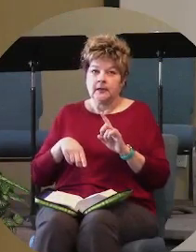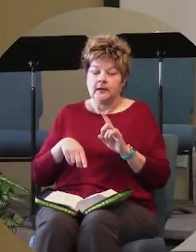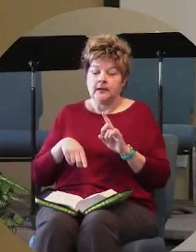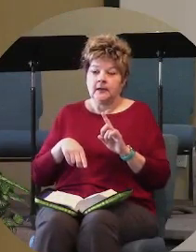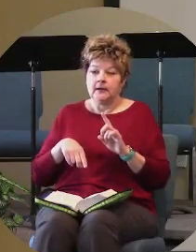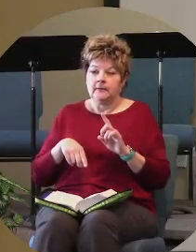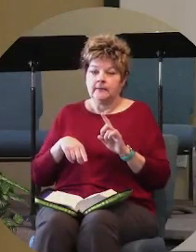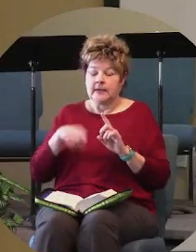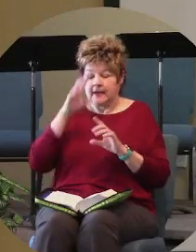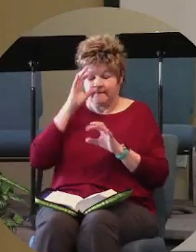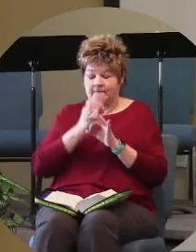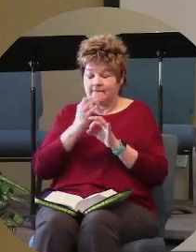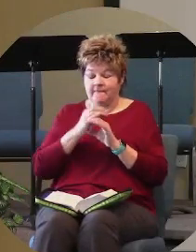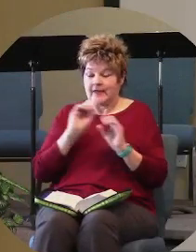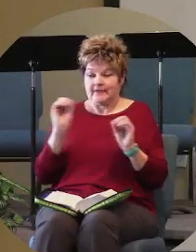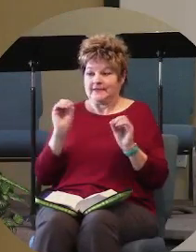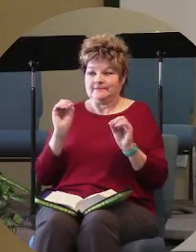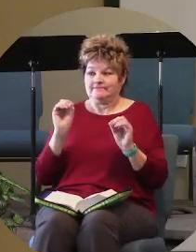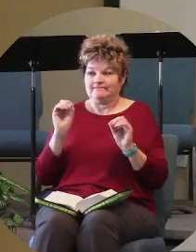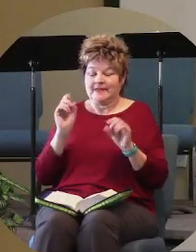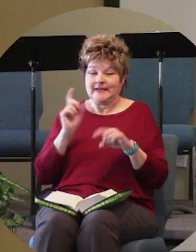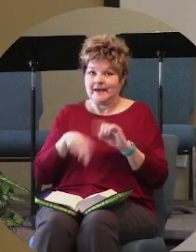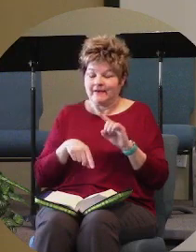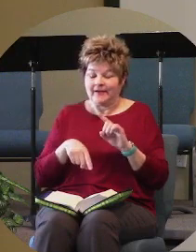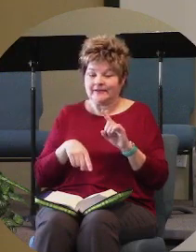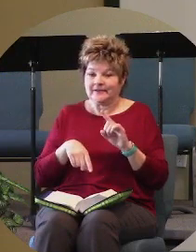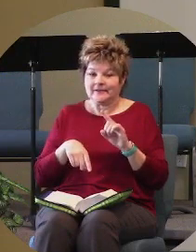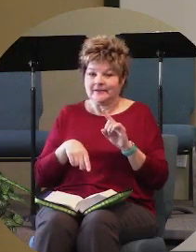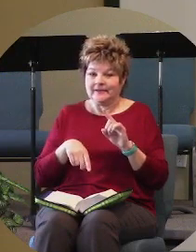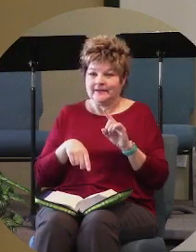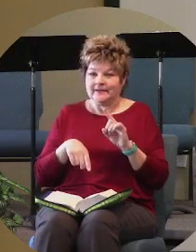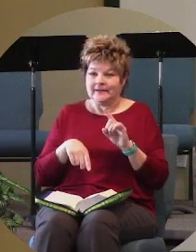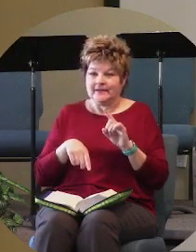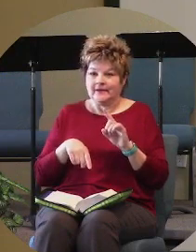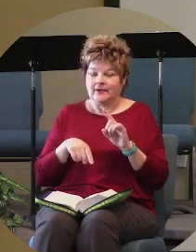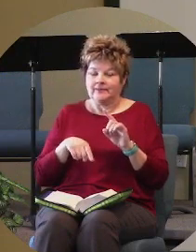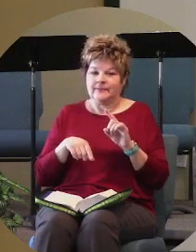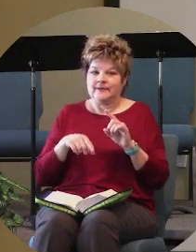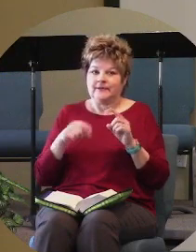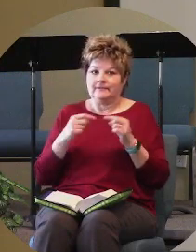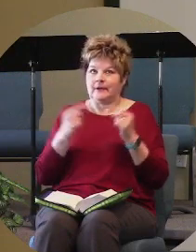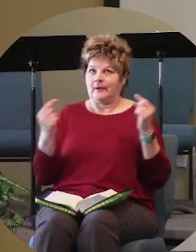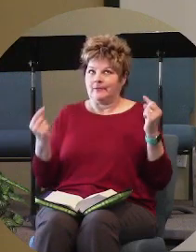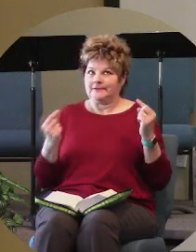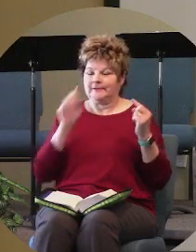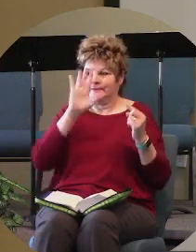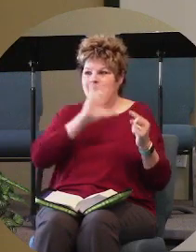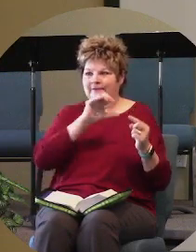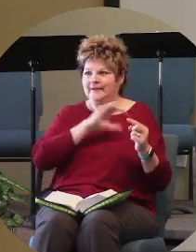faithless. God cannot be contrary to his character.